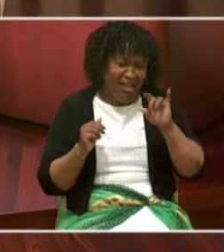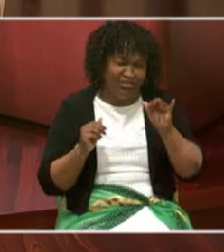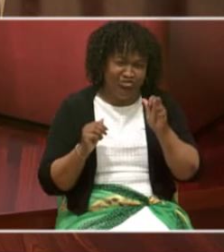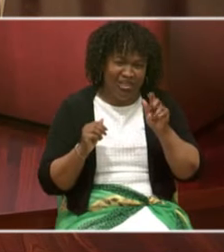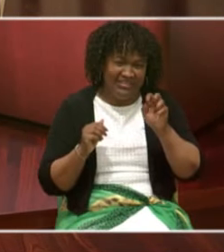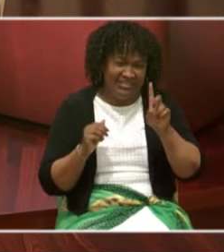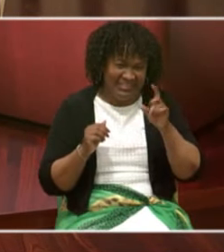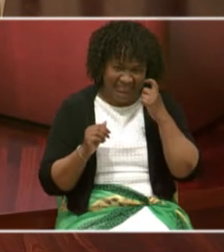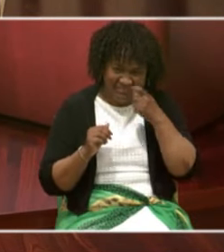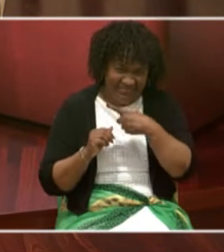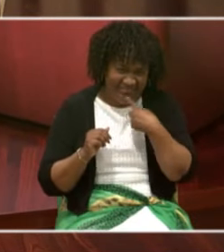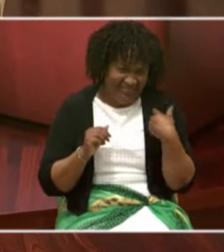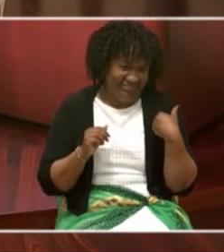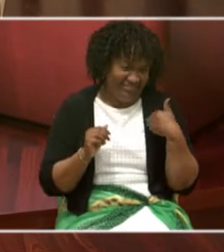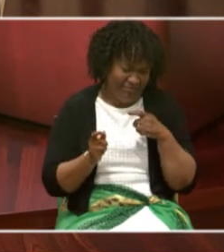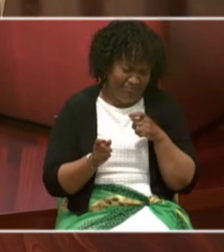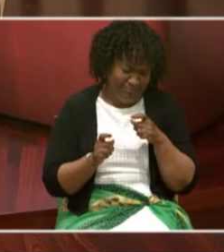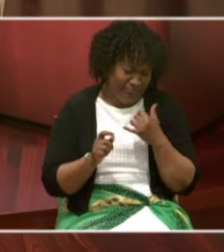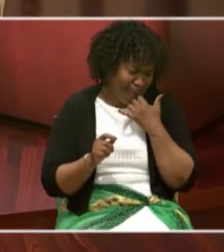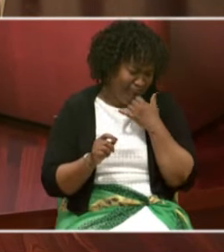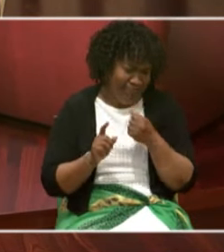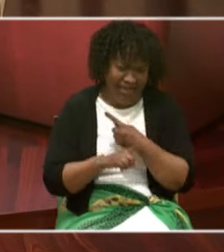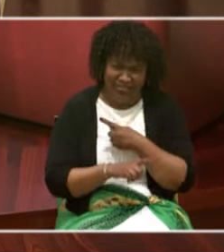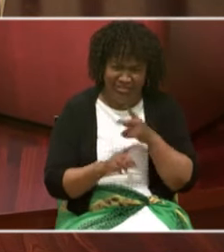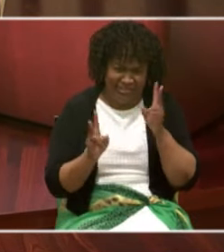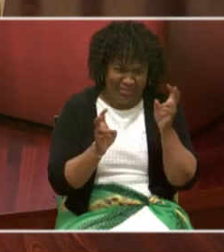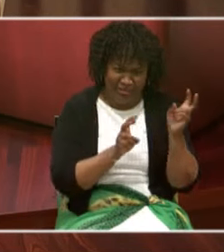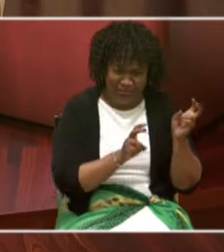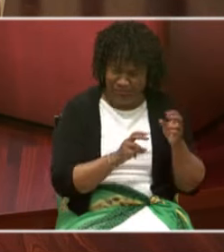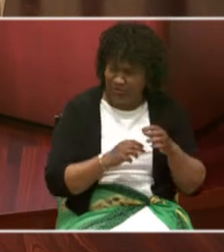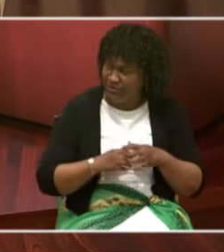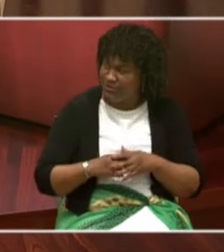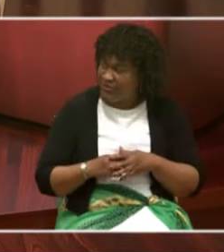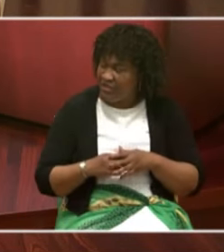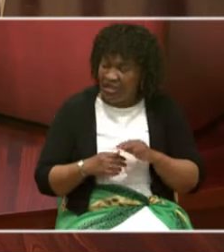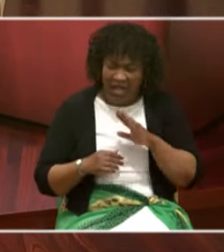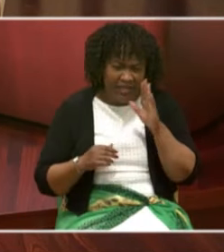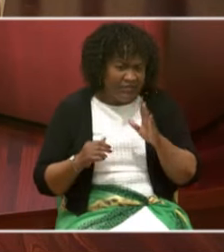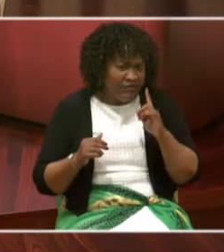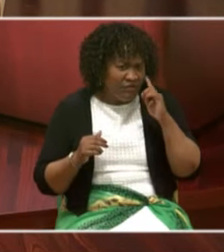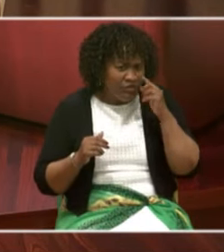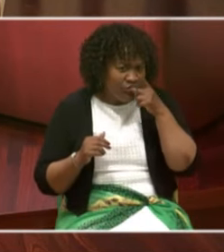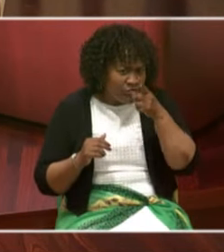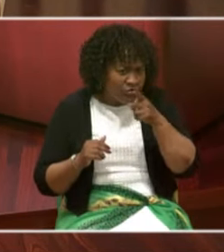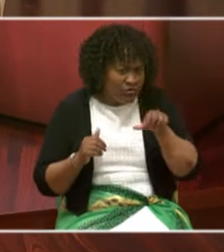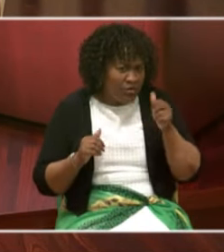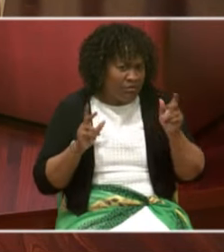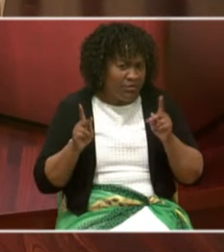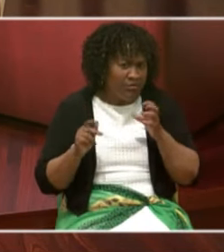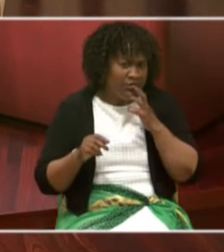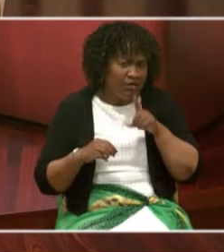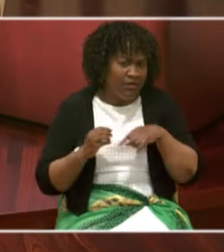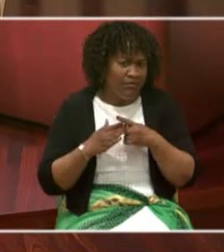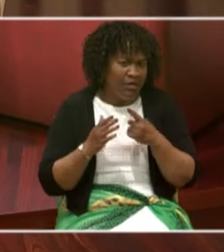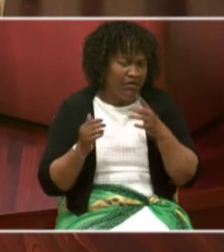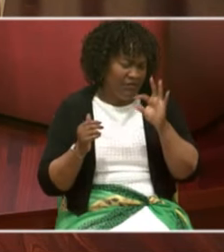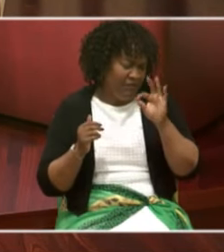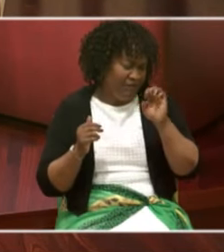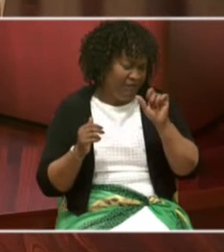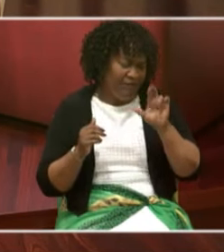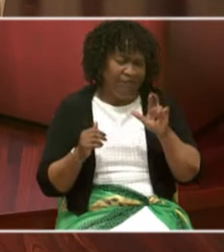it may be better to die a physical death than to die